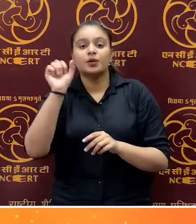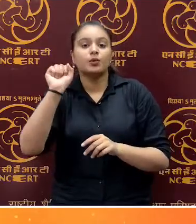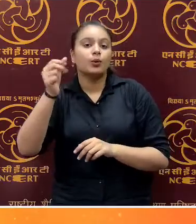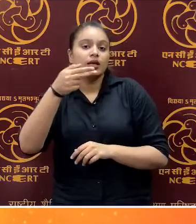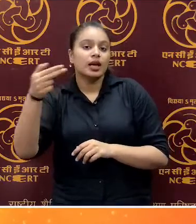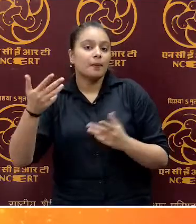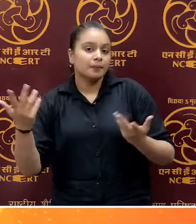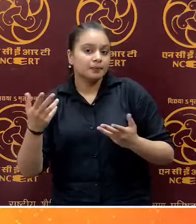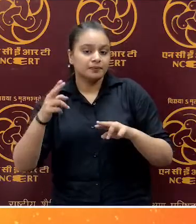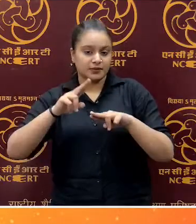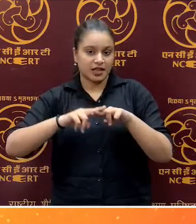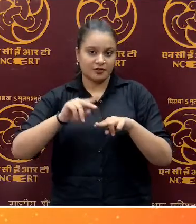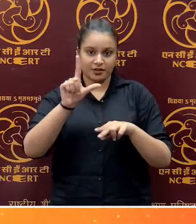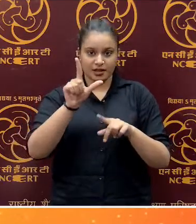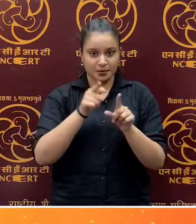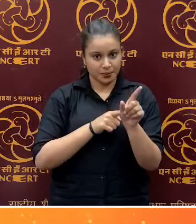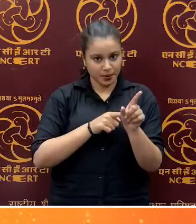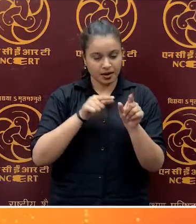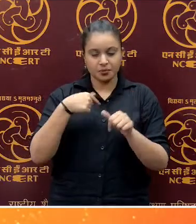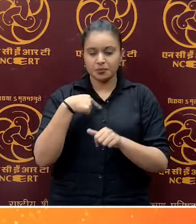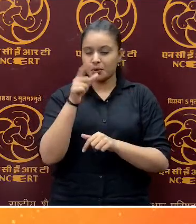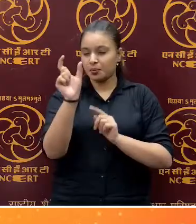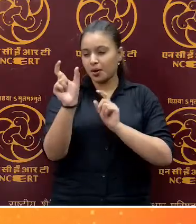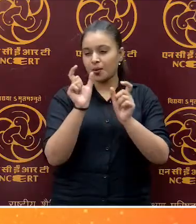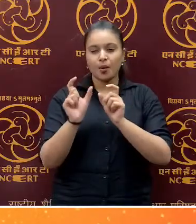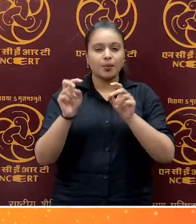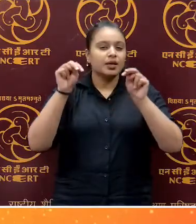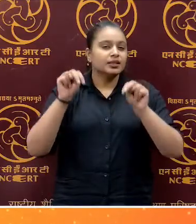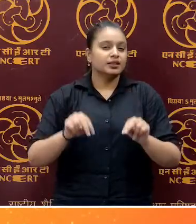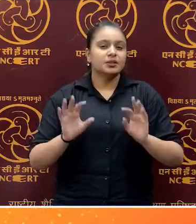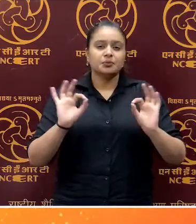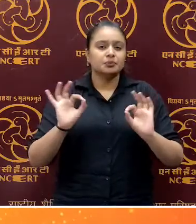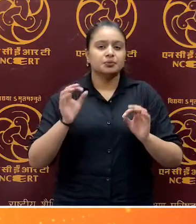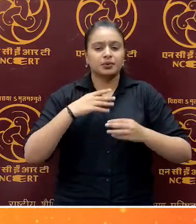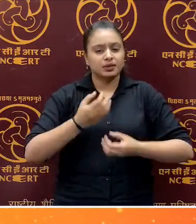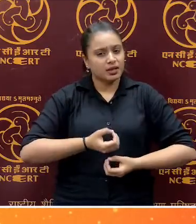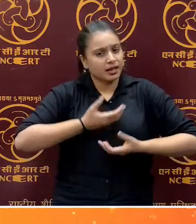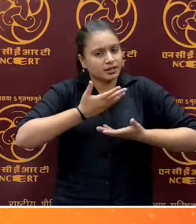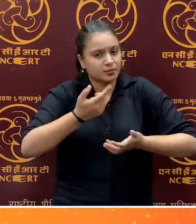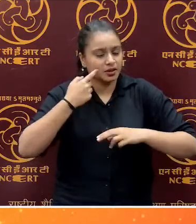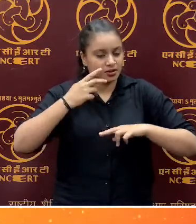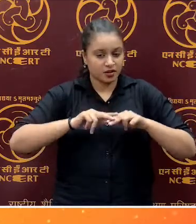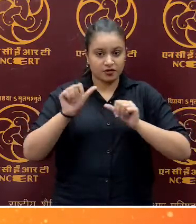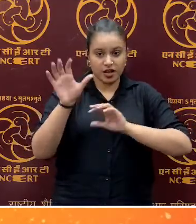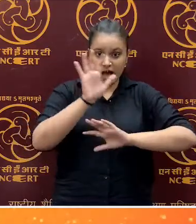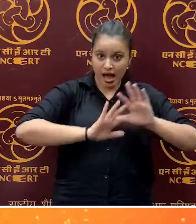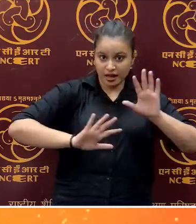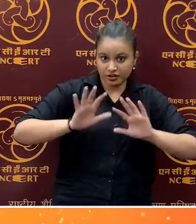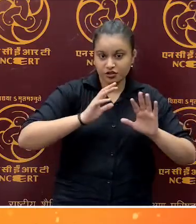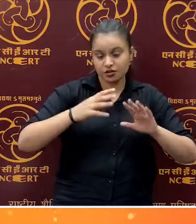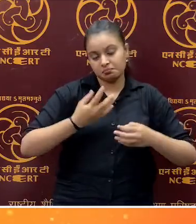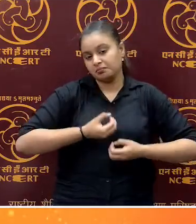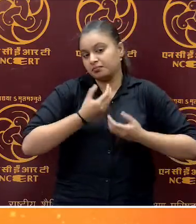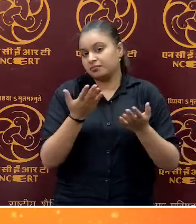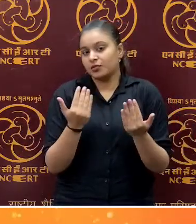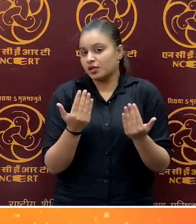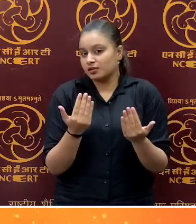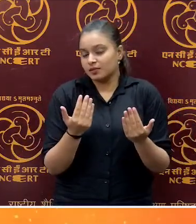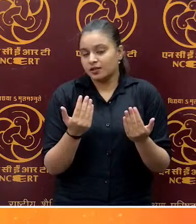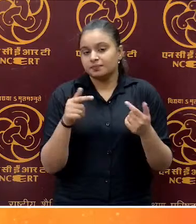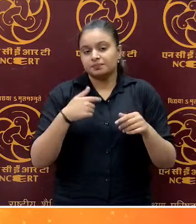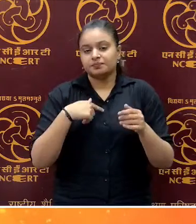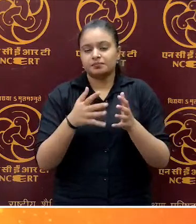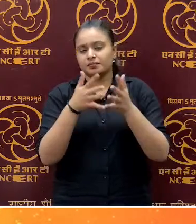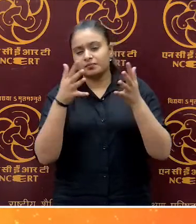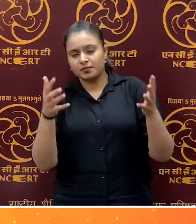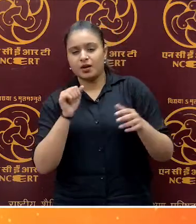that sometimes you don't need words to express something. Even your actions speak a lot. Yes. And as they say, there is a lot